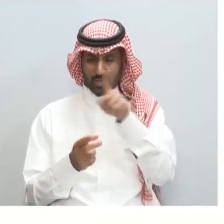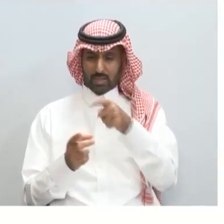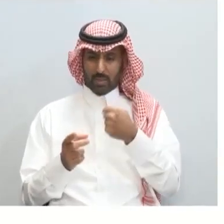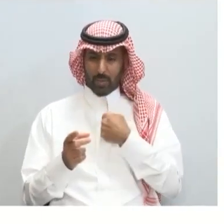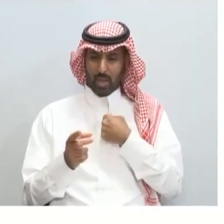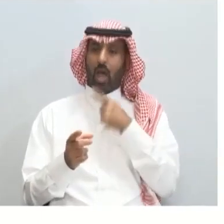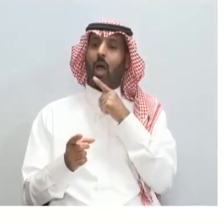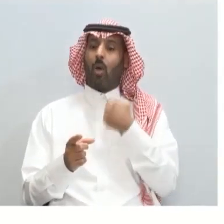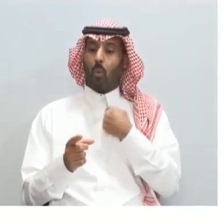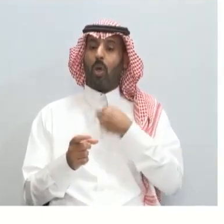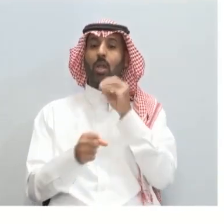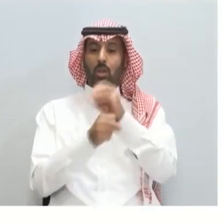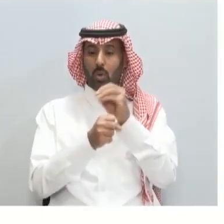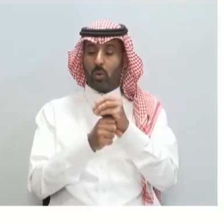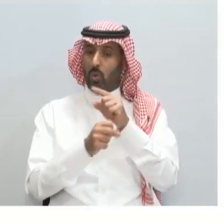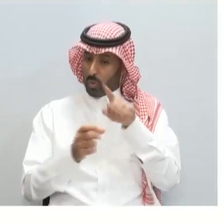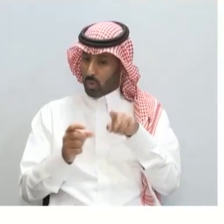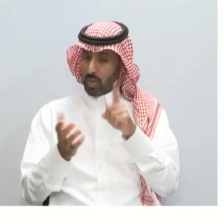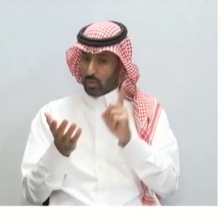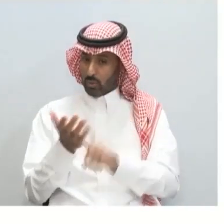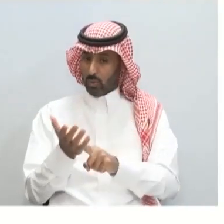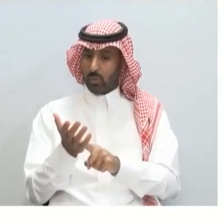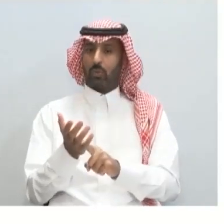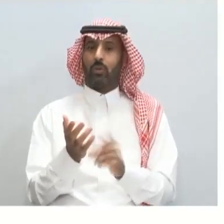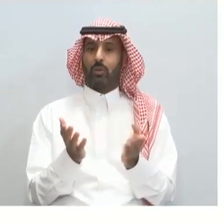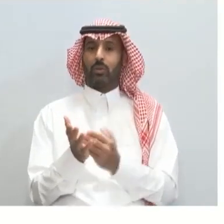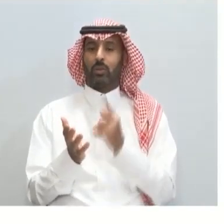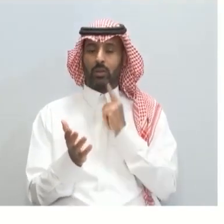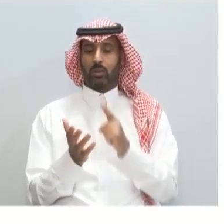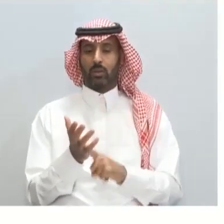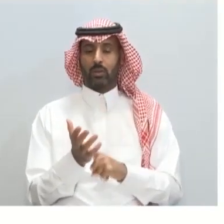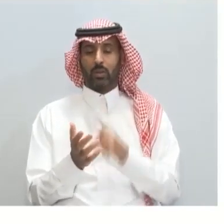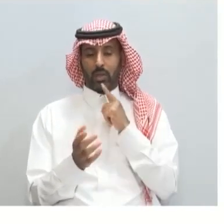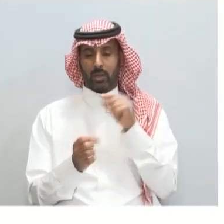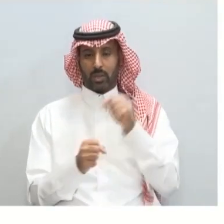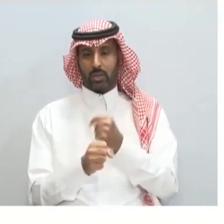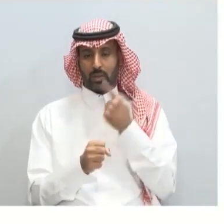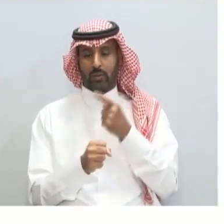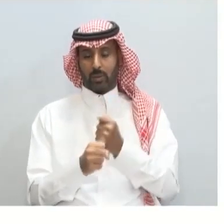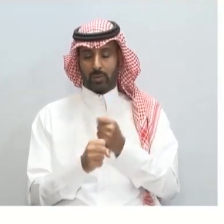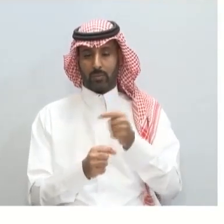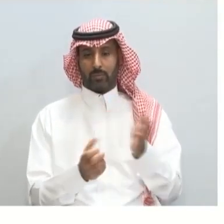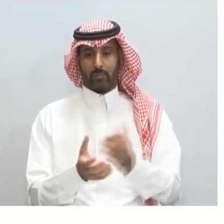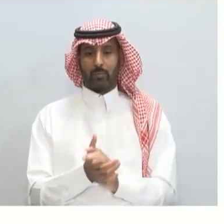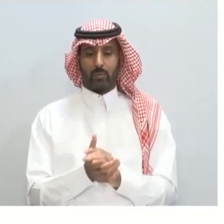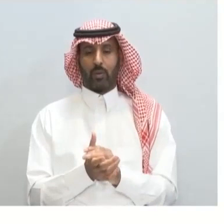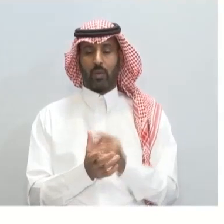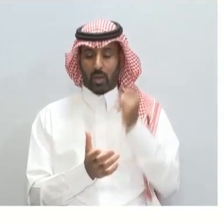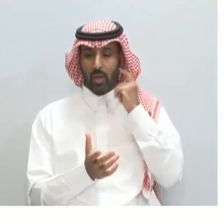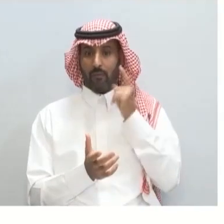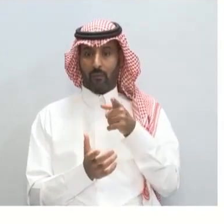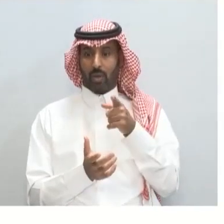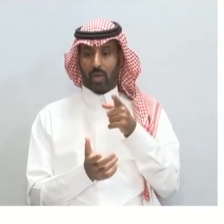would tell you the truth if you ask me so this is the present hypothetical if we